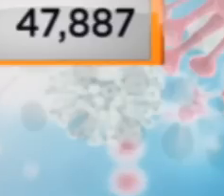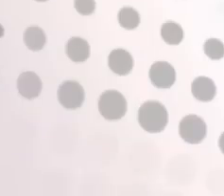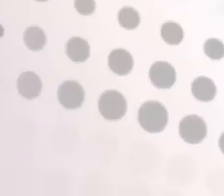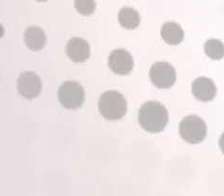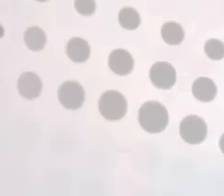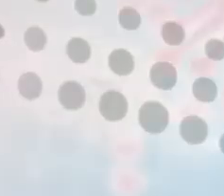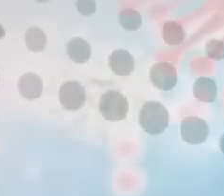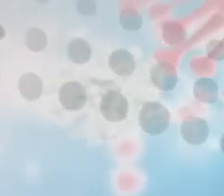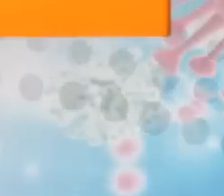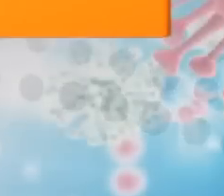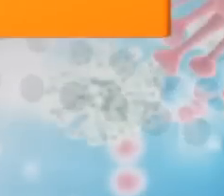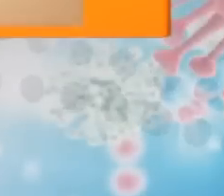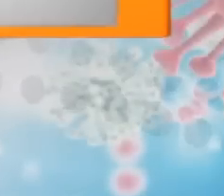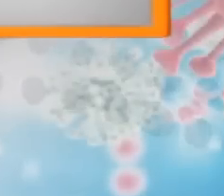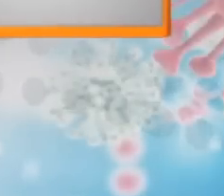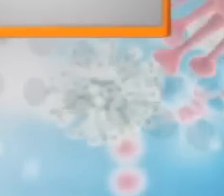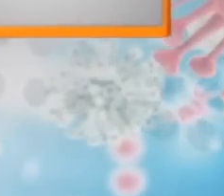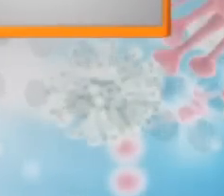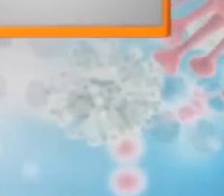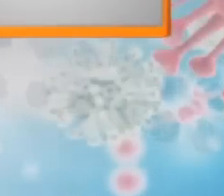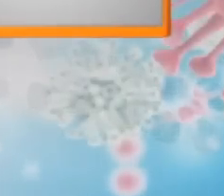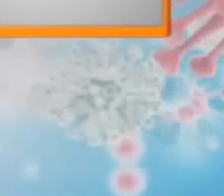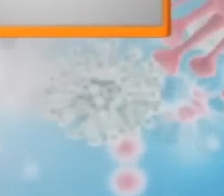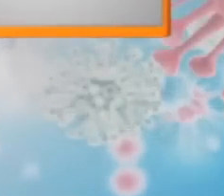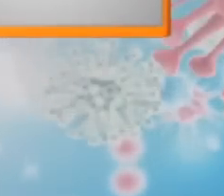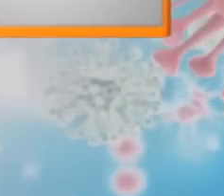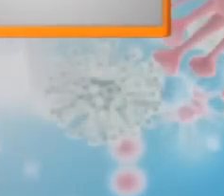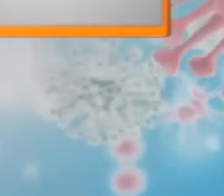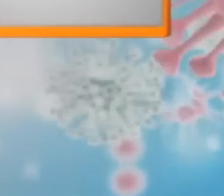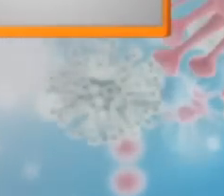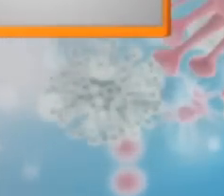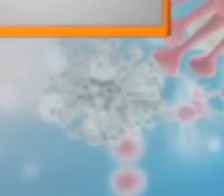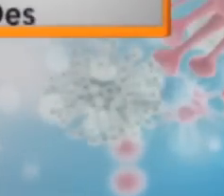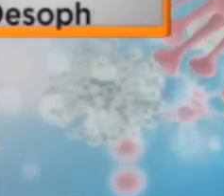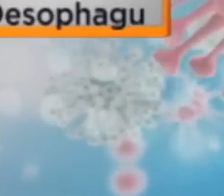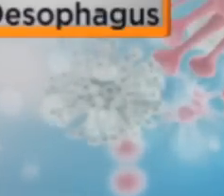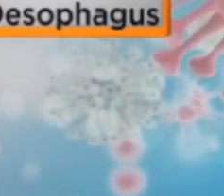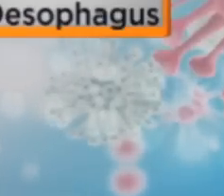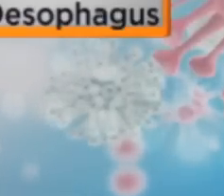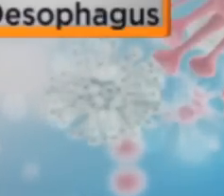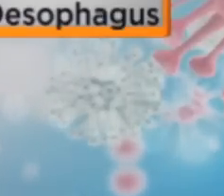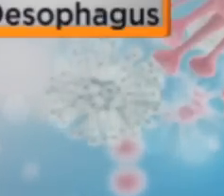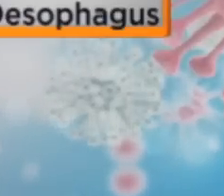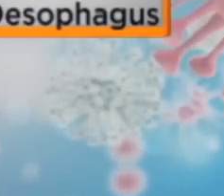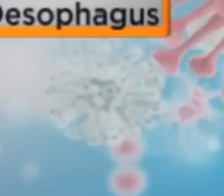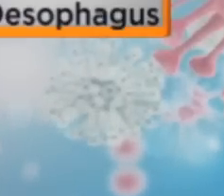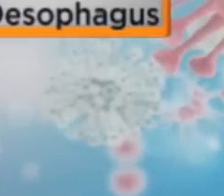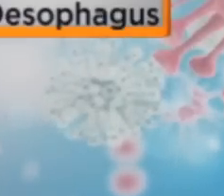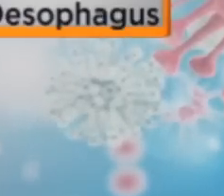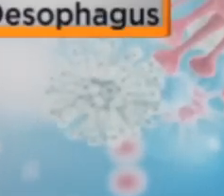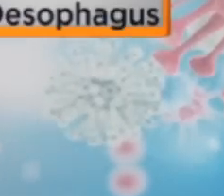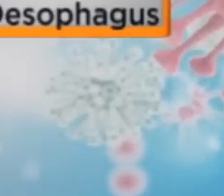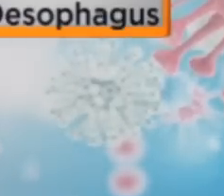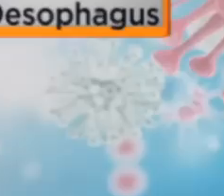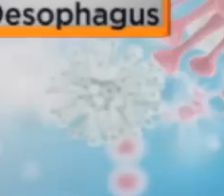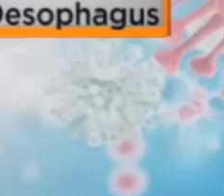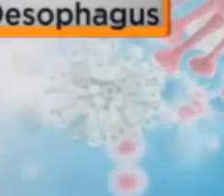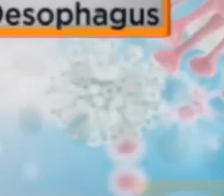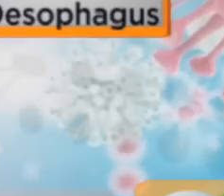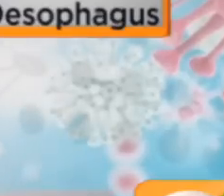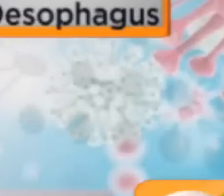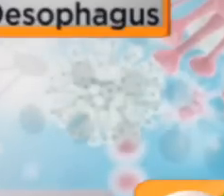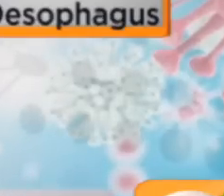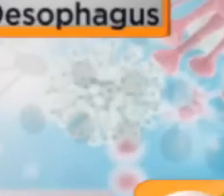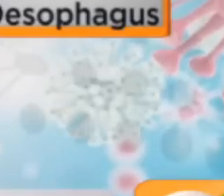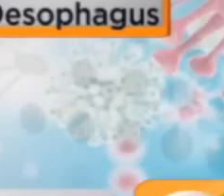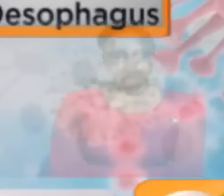cancer cases are breast cancer, cervical cancer, esophagus, and then prostate cancer. As we said earlier, the